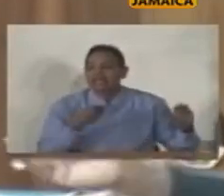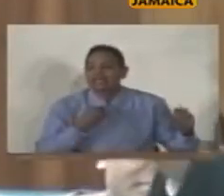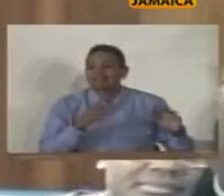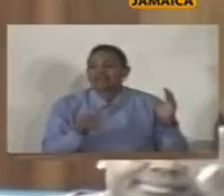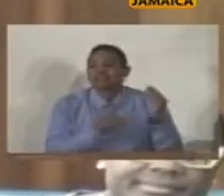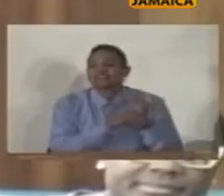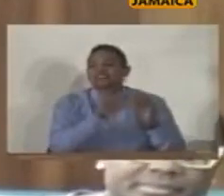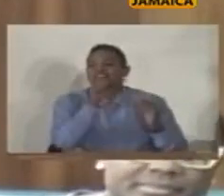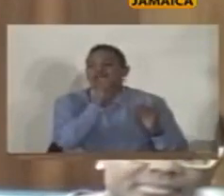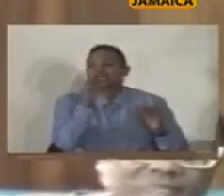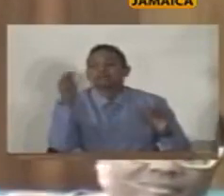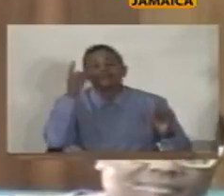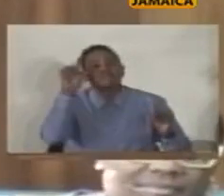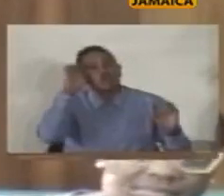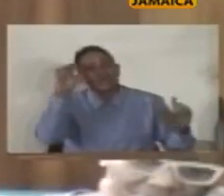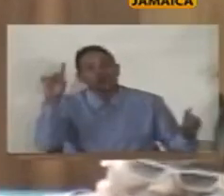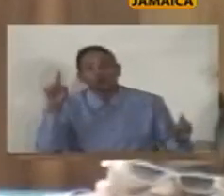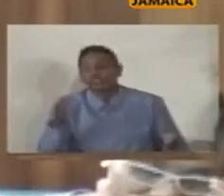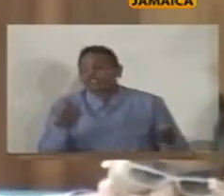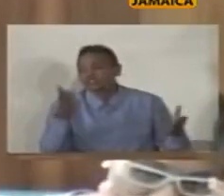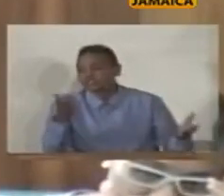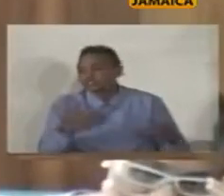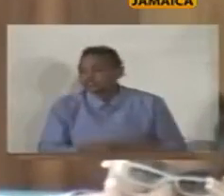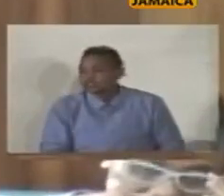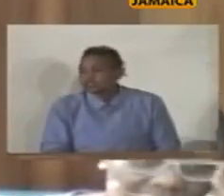additional 10 million towards education.